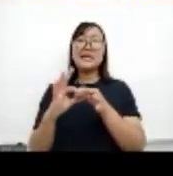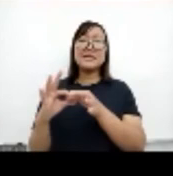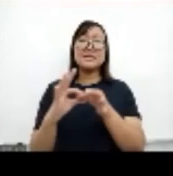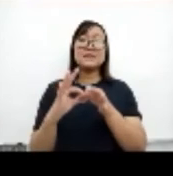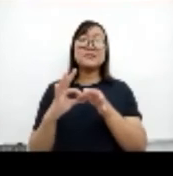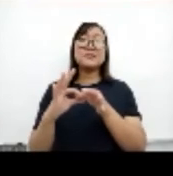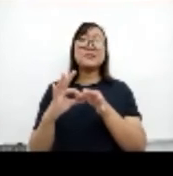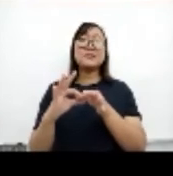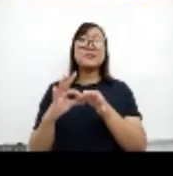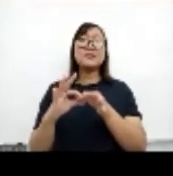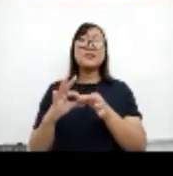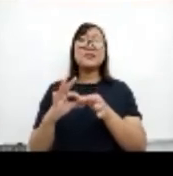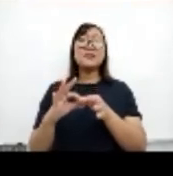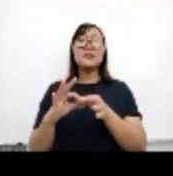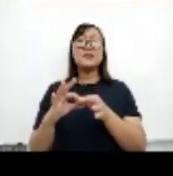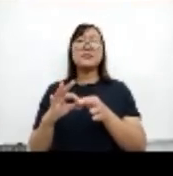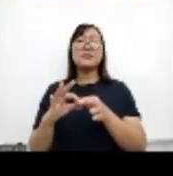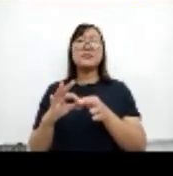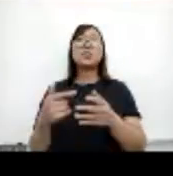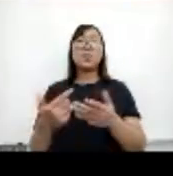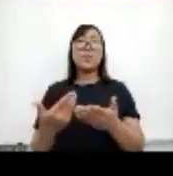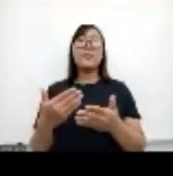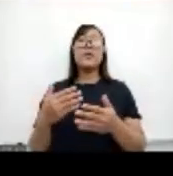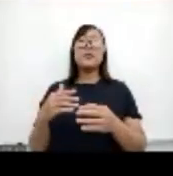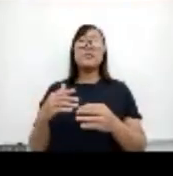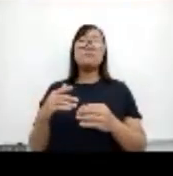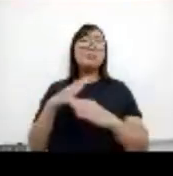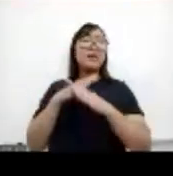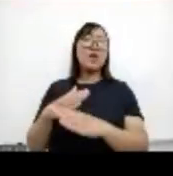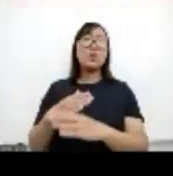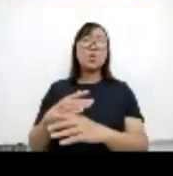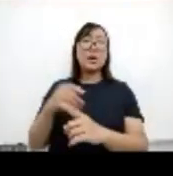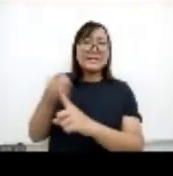bilang Syekh Indonesia Hotels